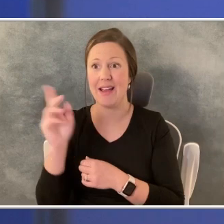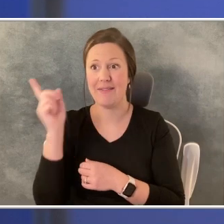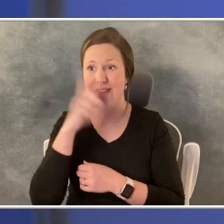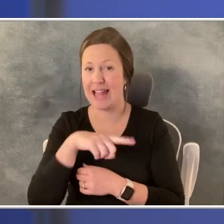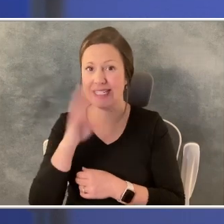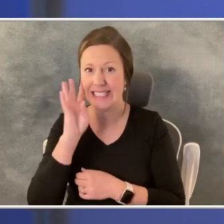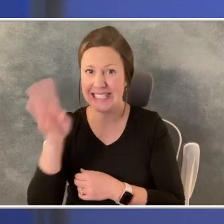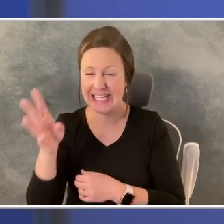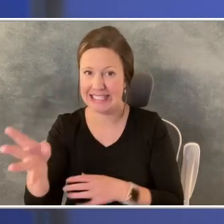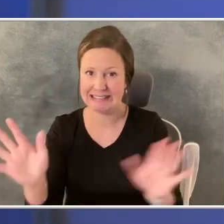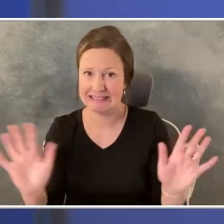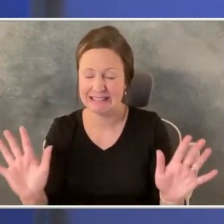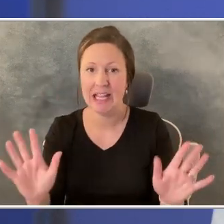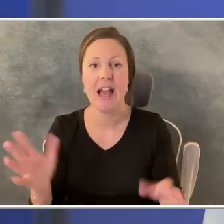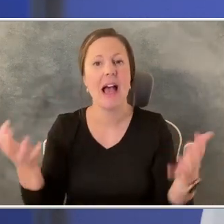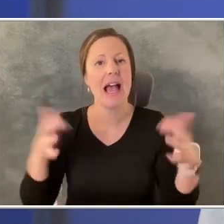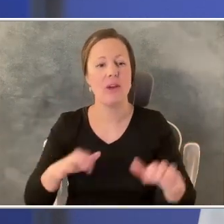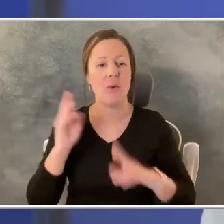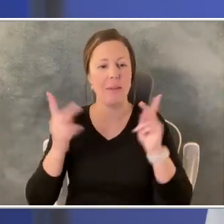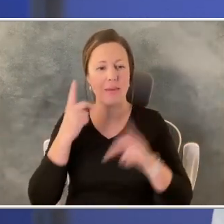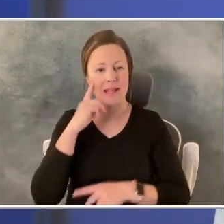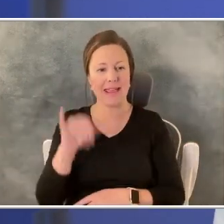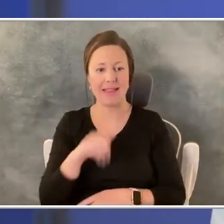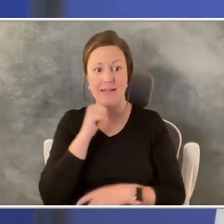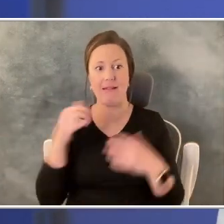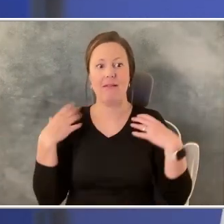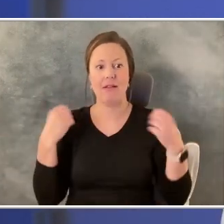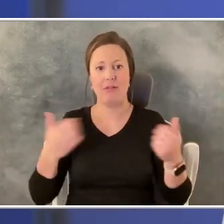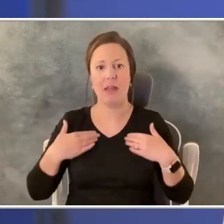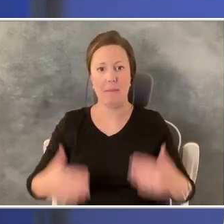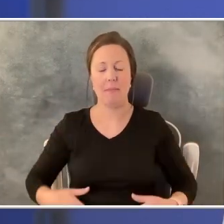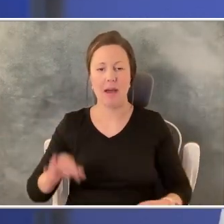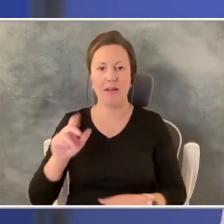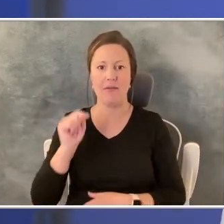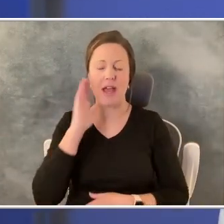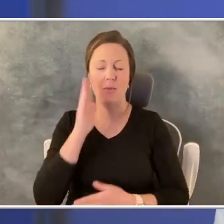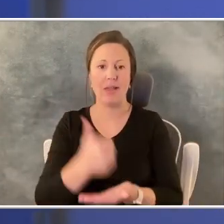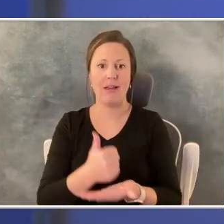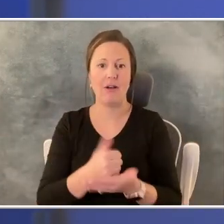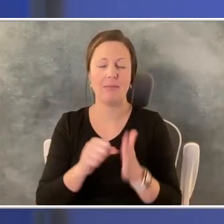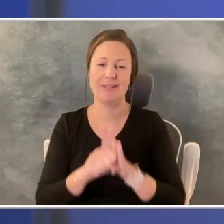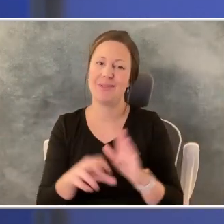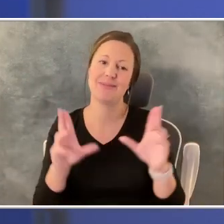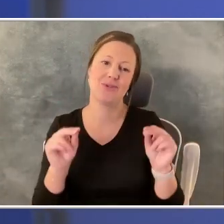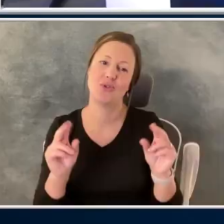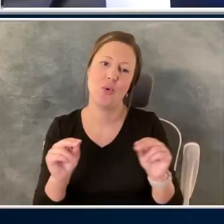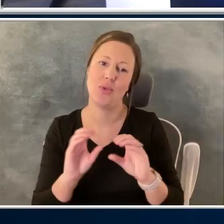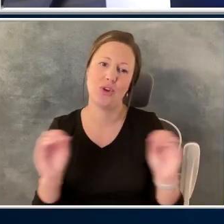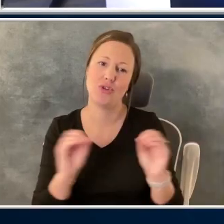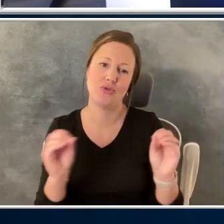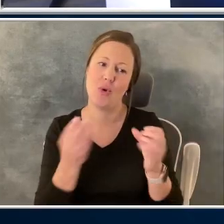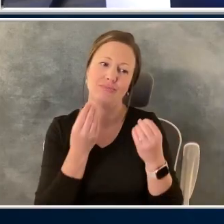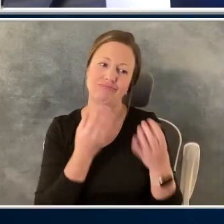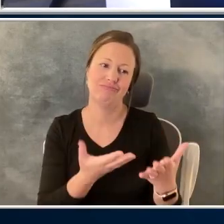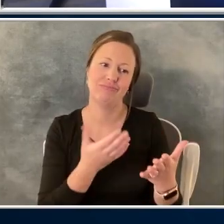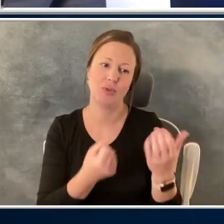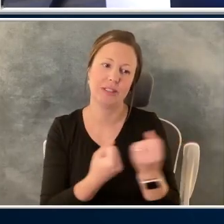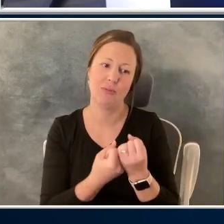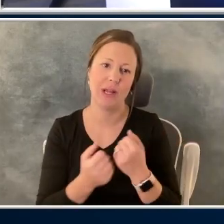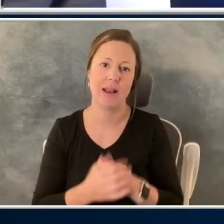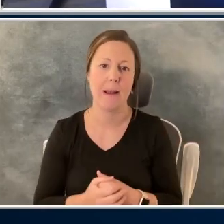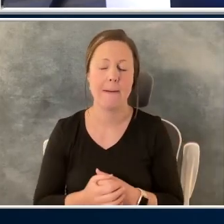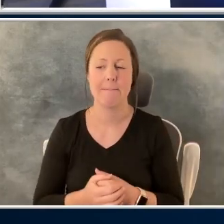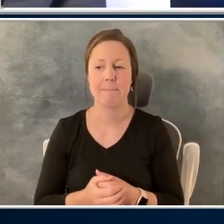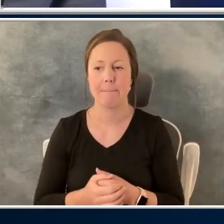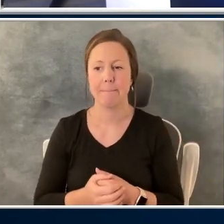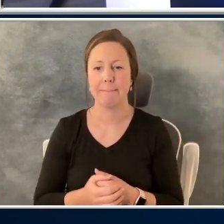that maintaining, an unhealthy body fat is going to ease your symptoms, because there's no data to support that. Good to know. Additionally, also wants to know,